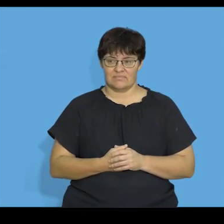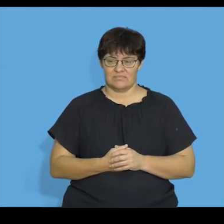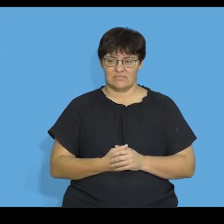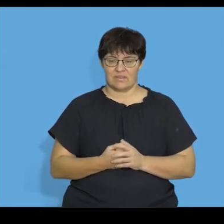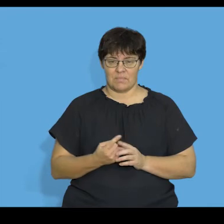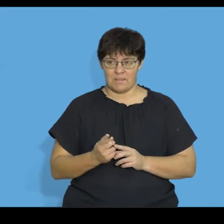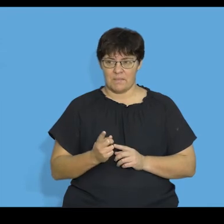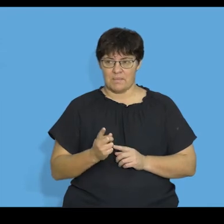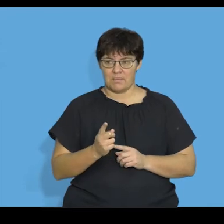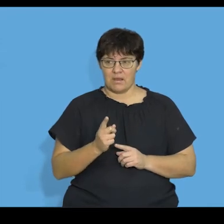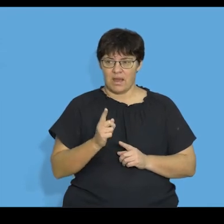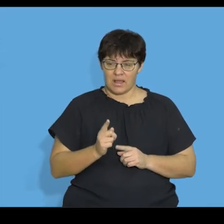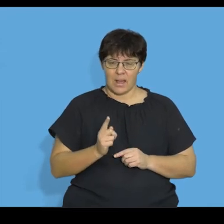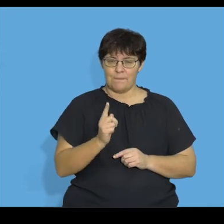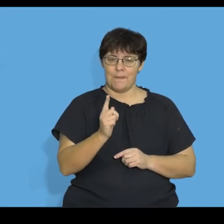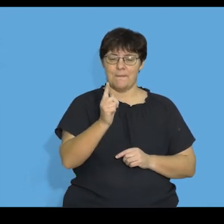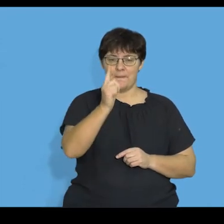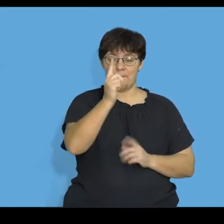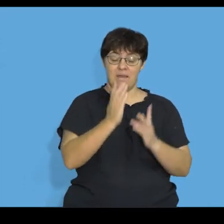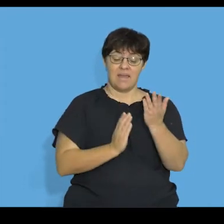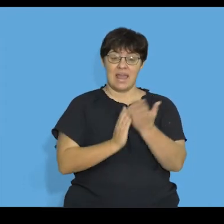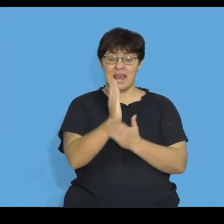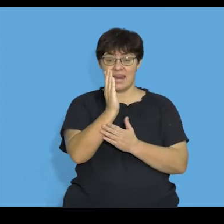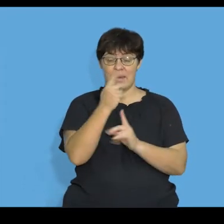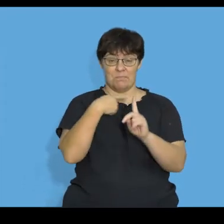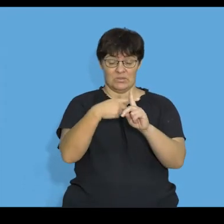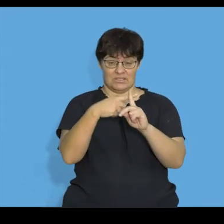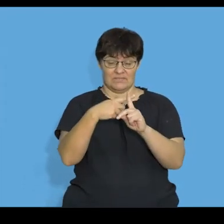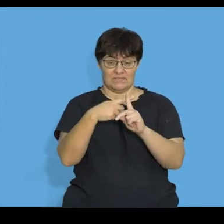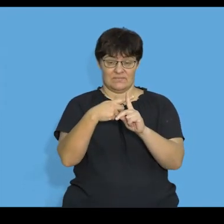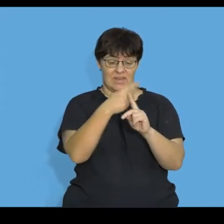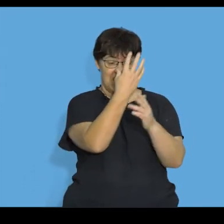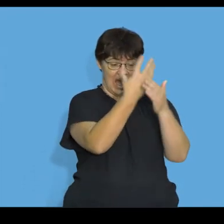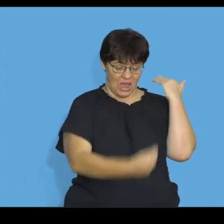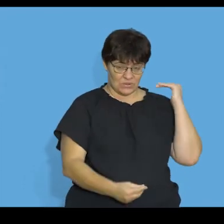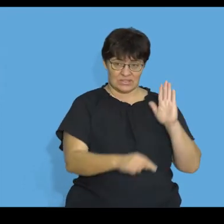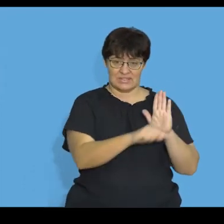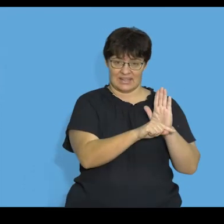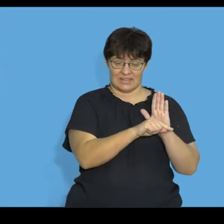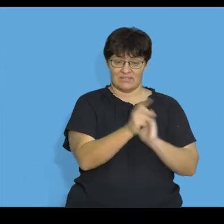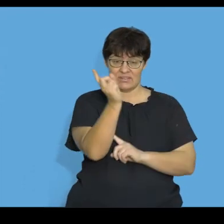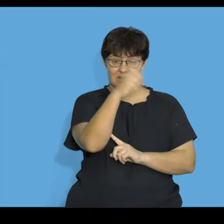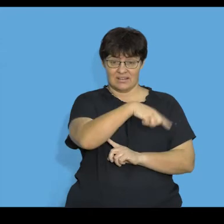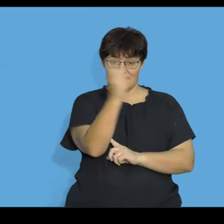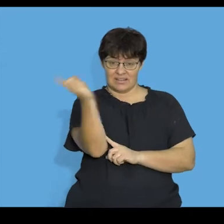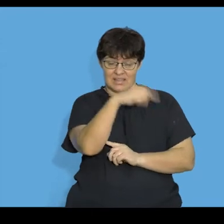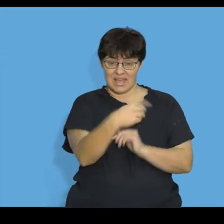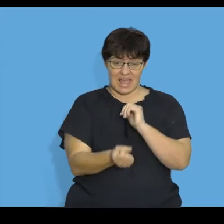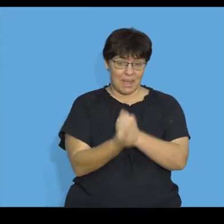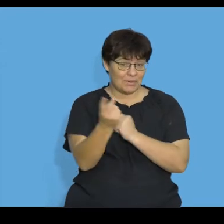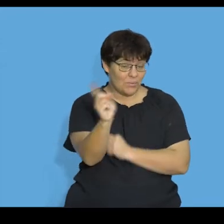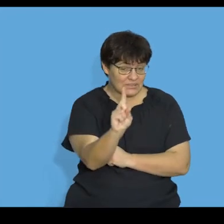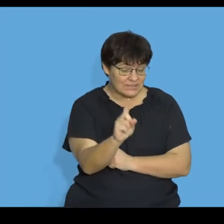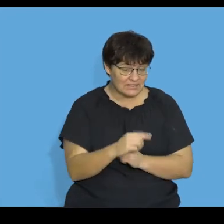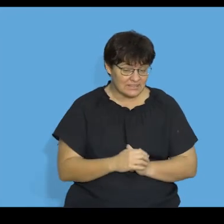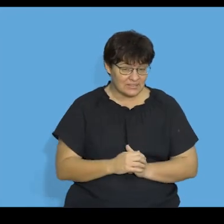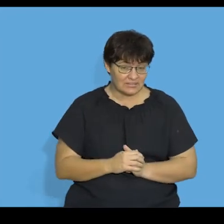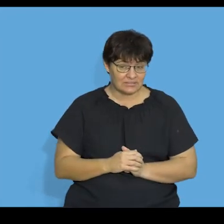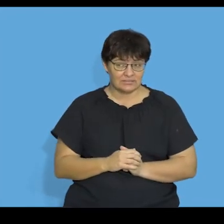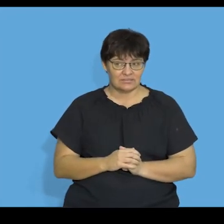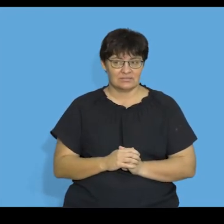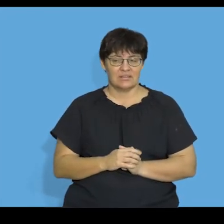I've marked all these points. So it goes in at the positive, and it's going to come out at the negative through the light